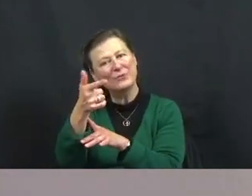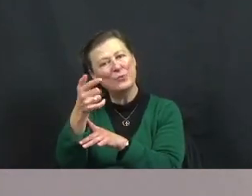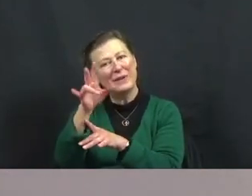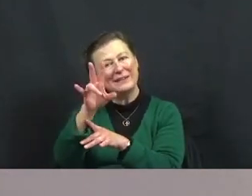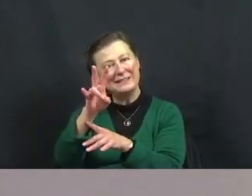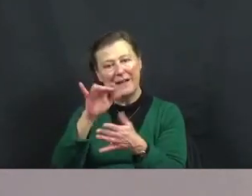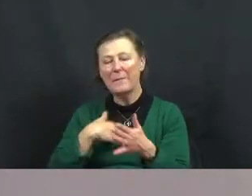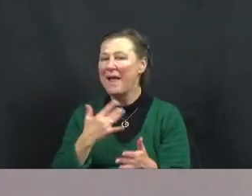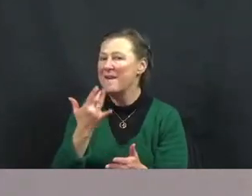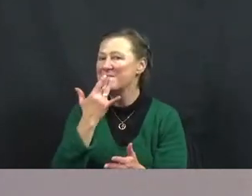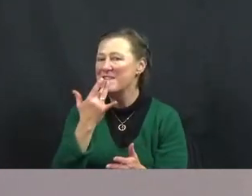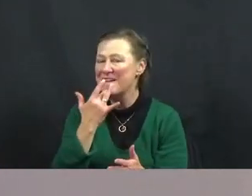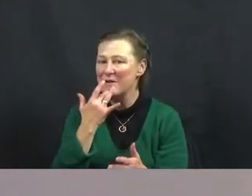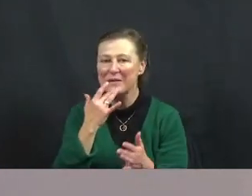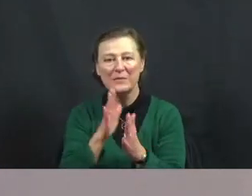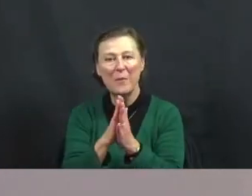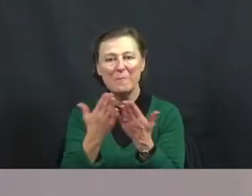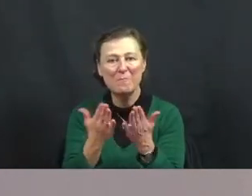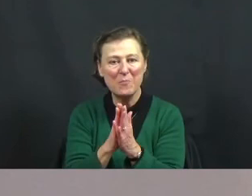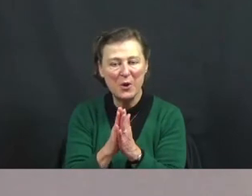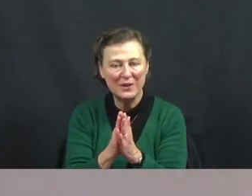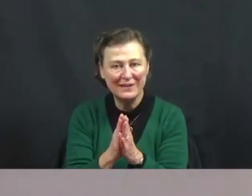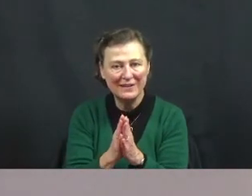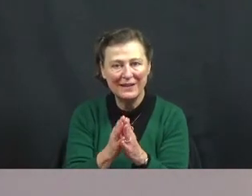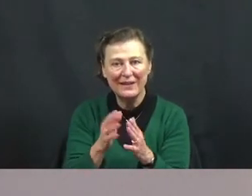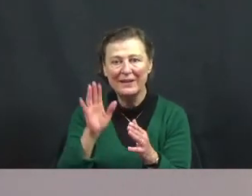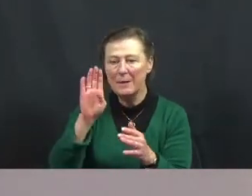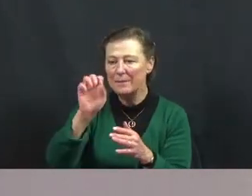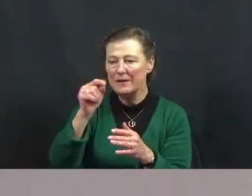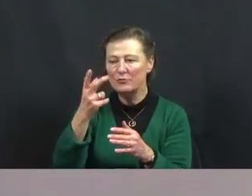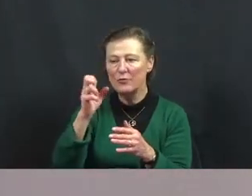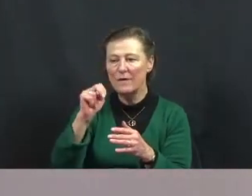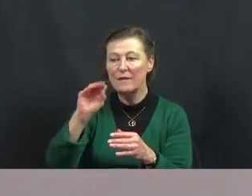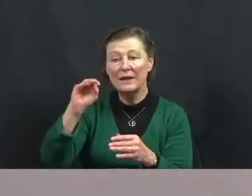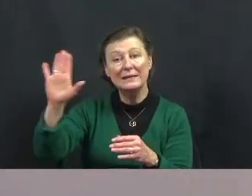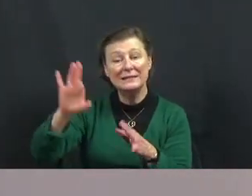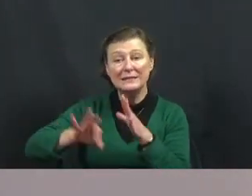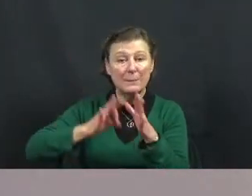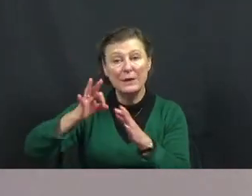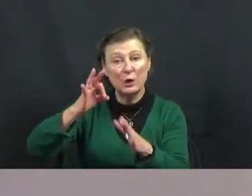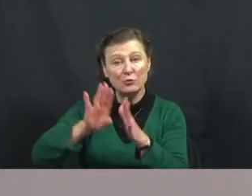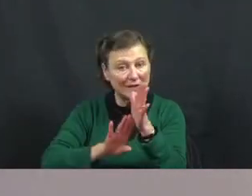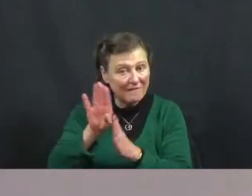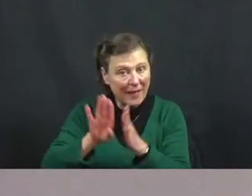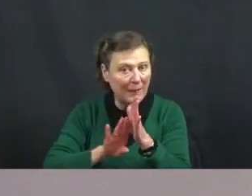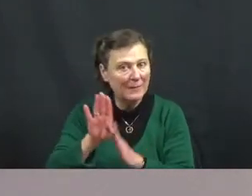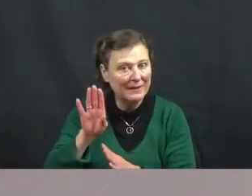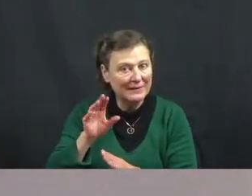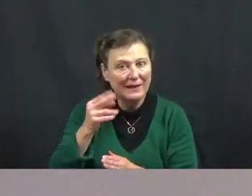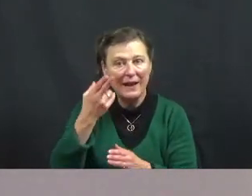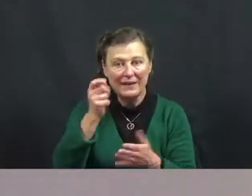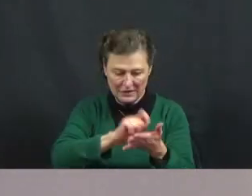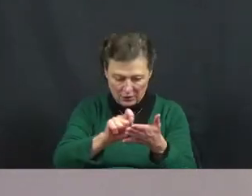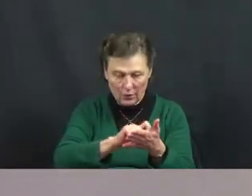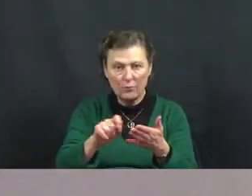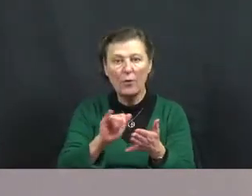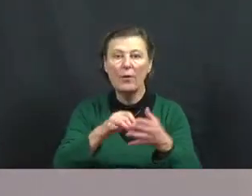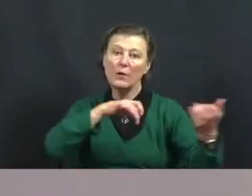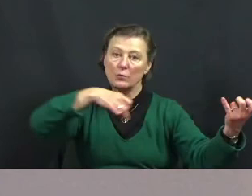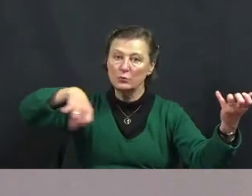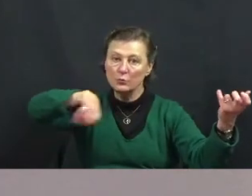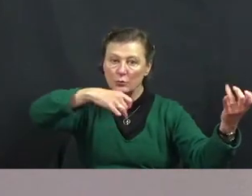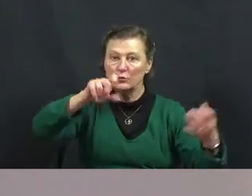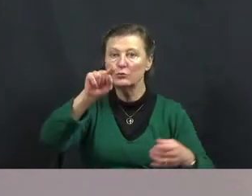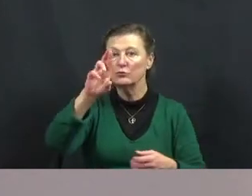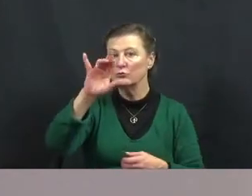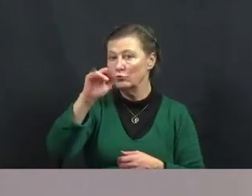my Beethoven Bible. It's called Beethoven and His Spiritual Development. And Sullivan noted that the string quartets, the